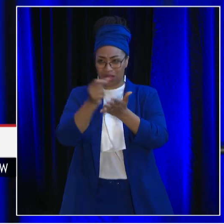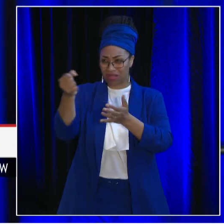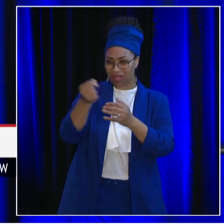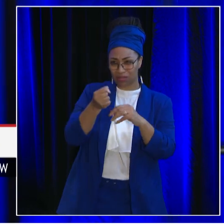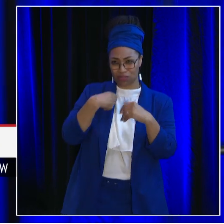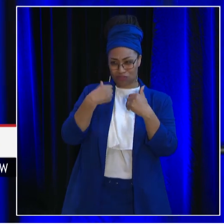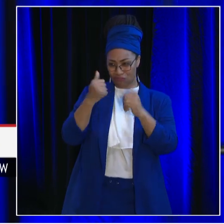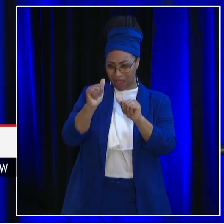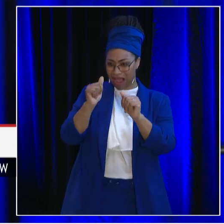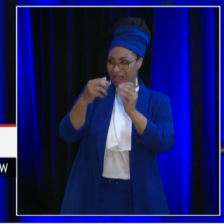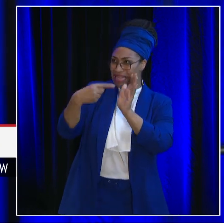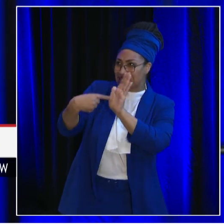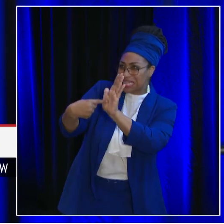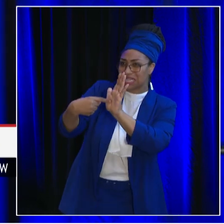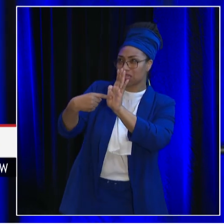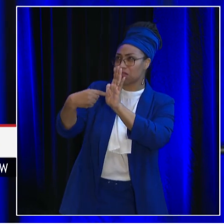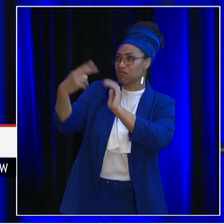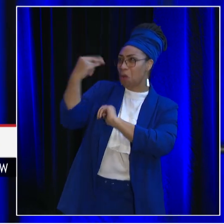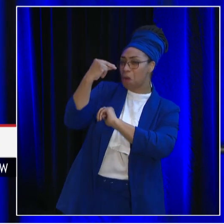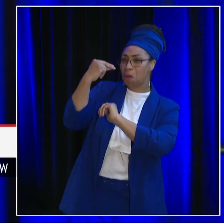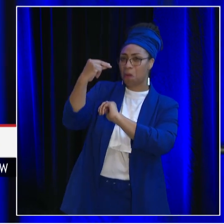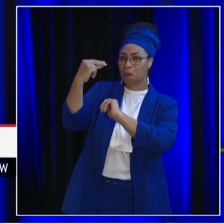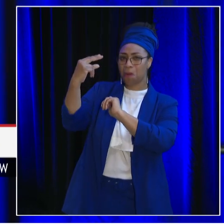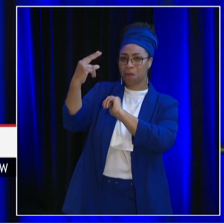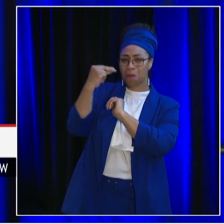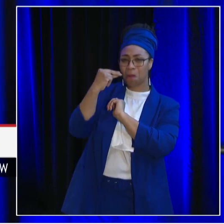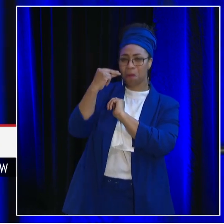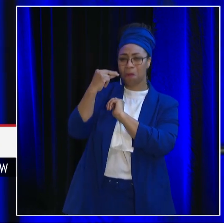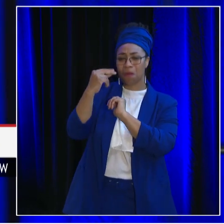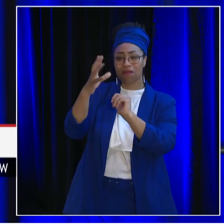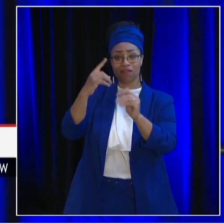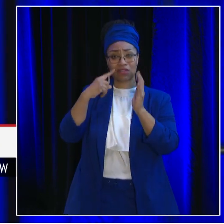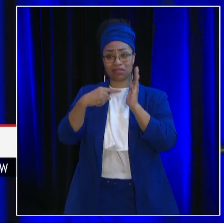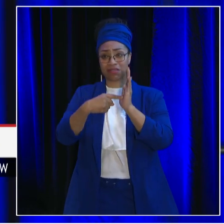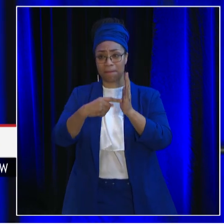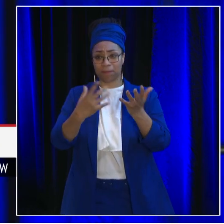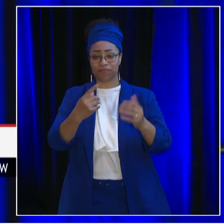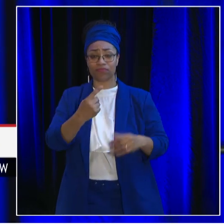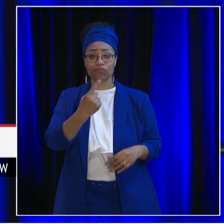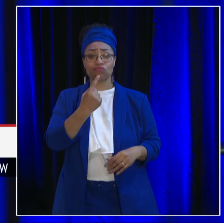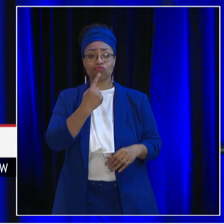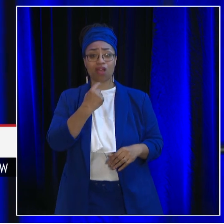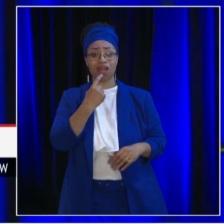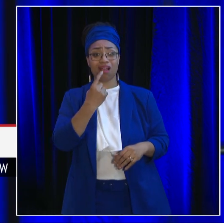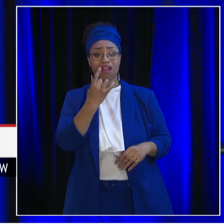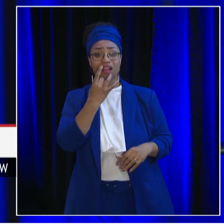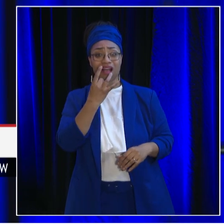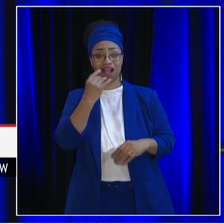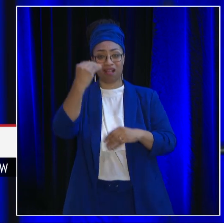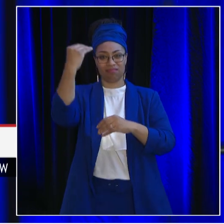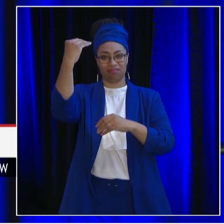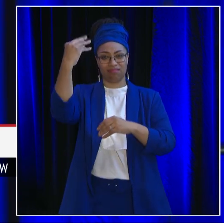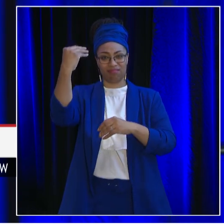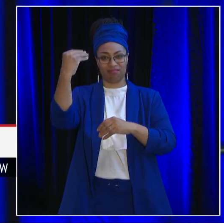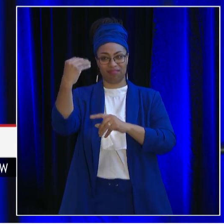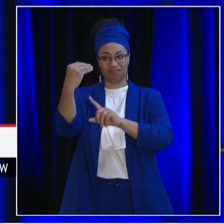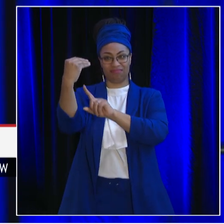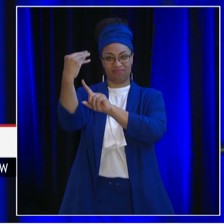traffic enforcement like red light cameras, or even to repeal our auto emission requirements,